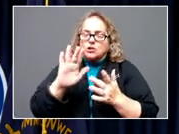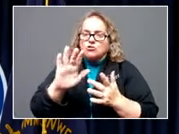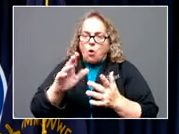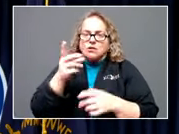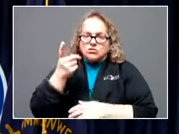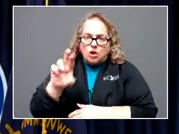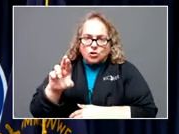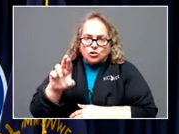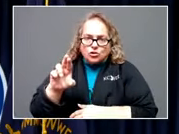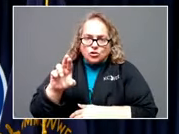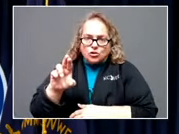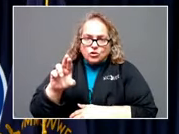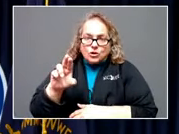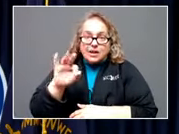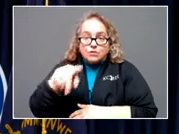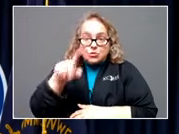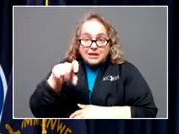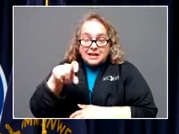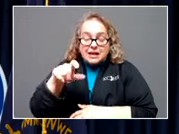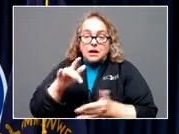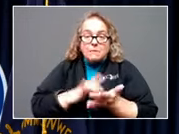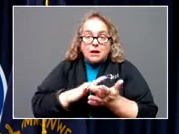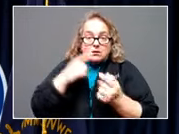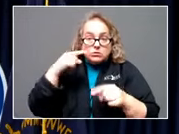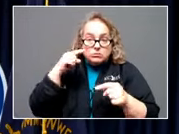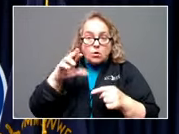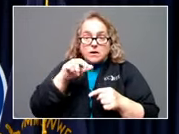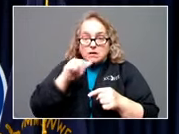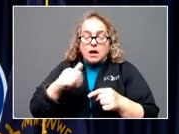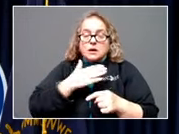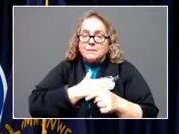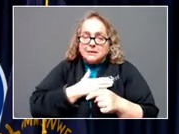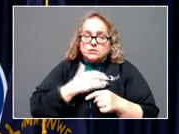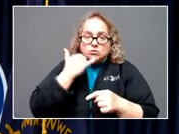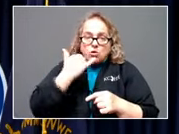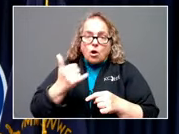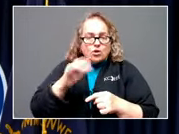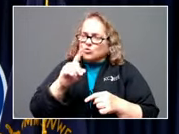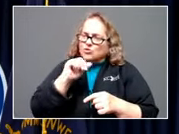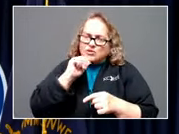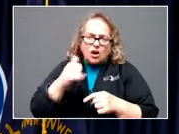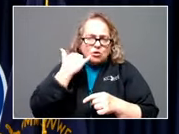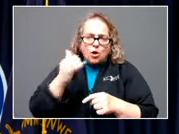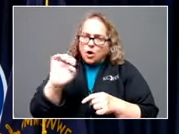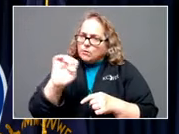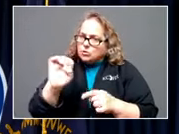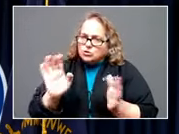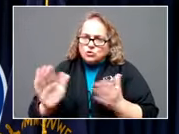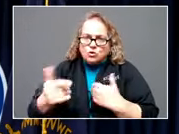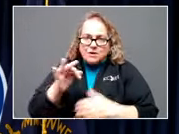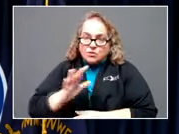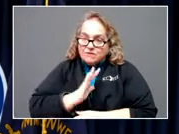need medical care. And I would urge, obviously, don't call the emergency room if you're fine, but your regular doctor that